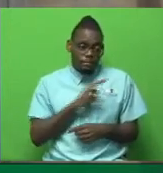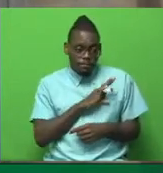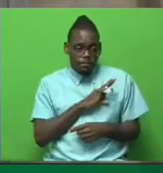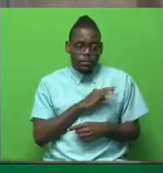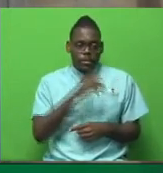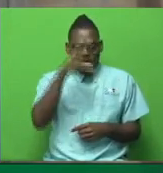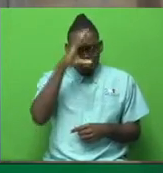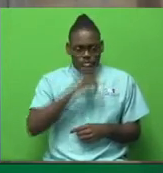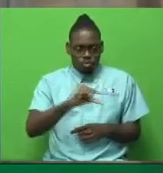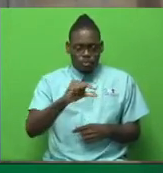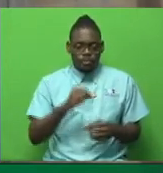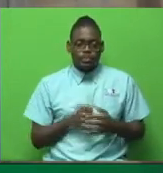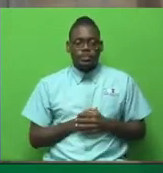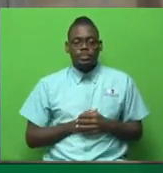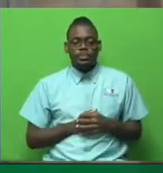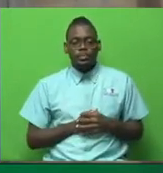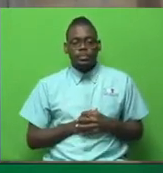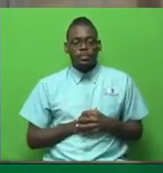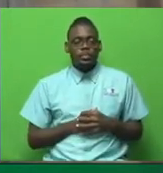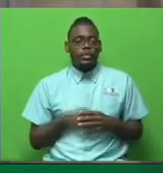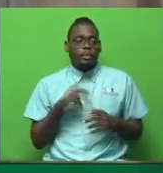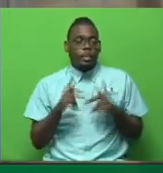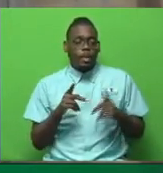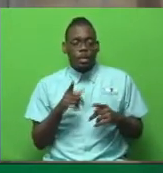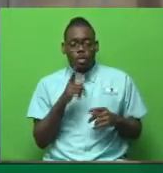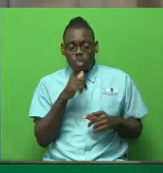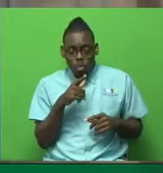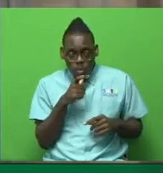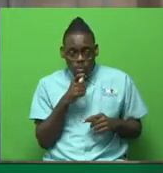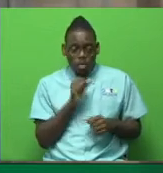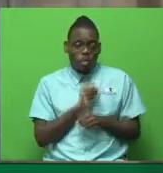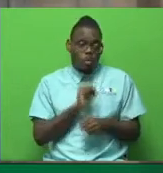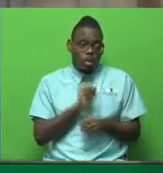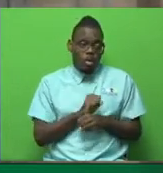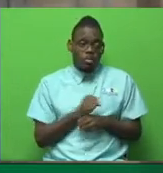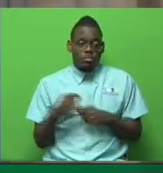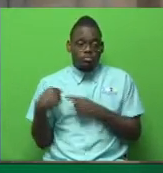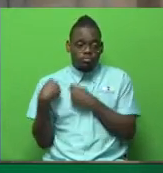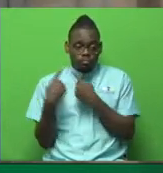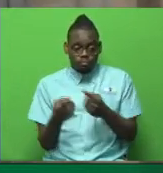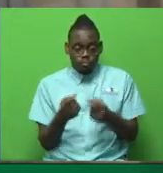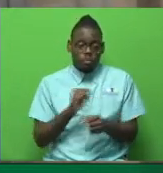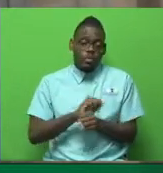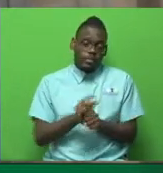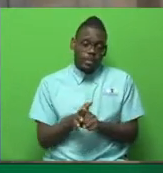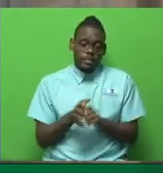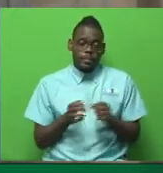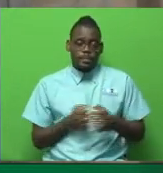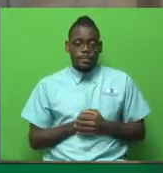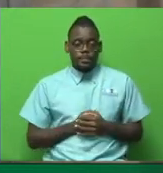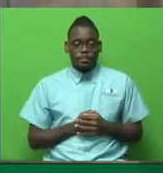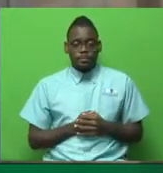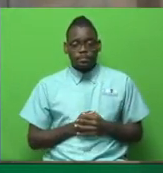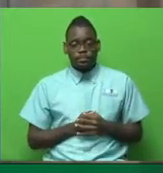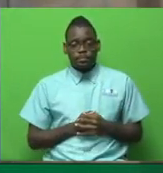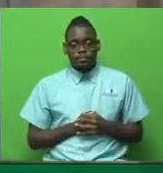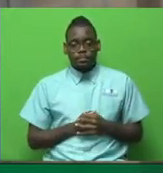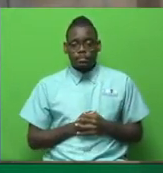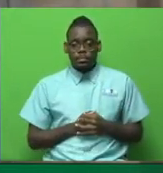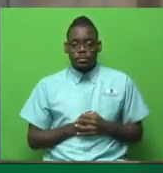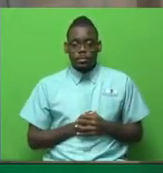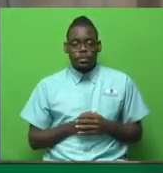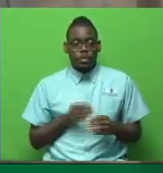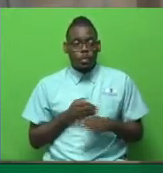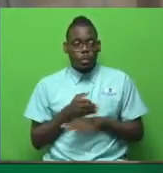breed covid-19 to do their duties we have Deputy speaker we have lost over 30 police officers